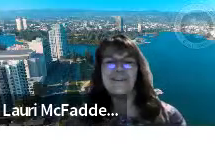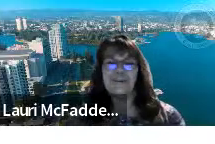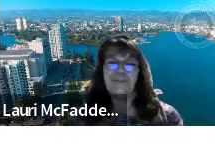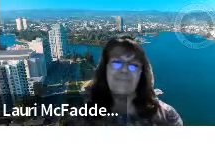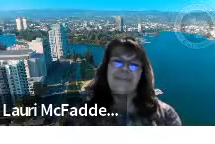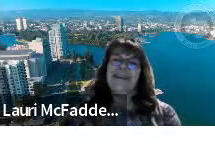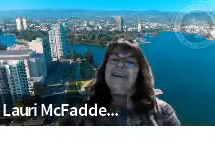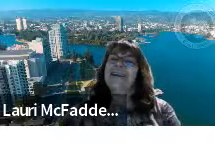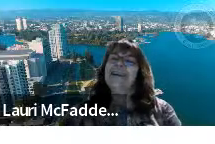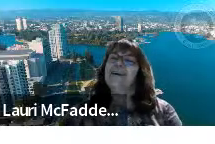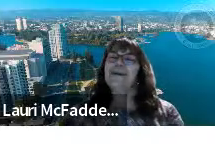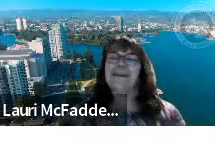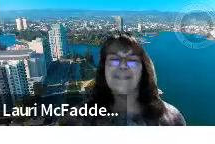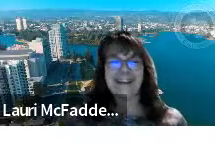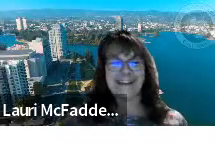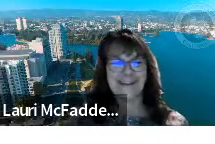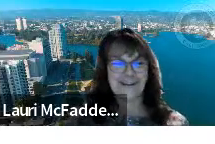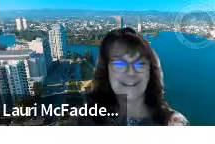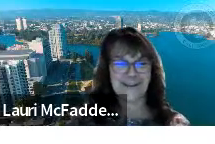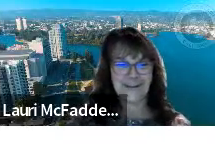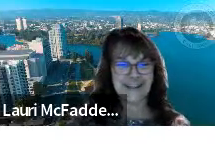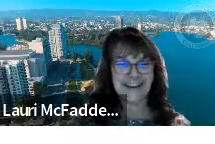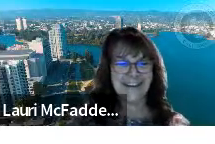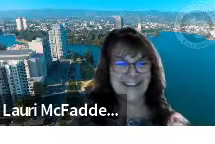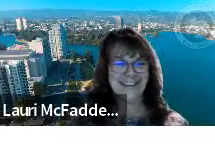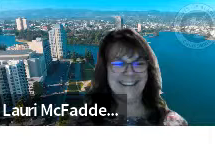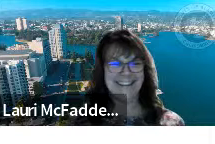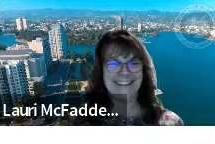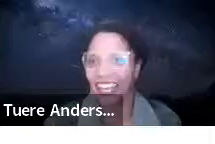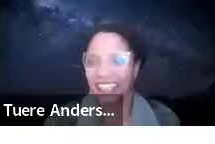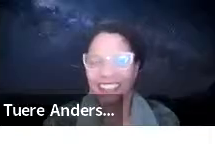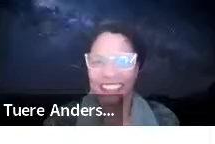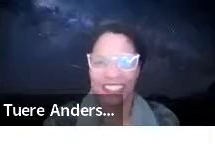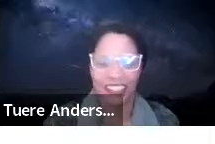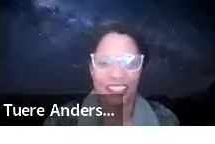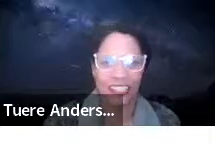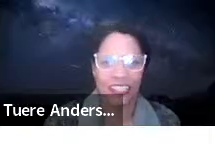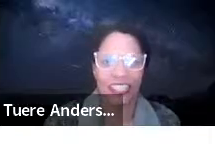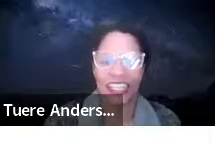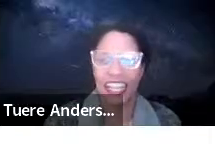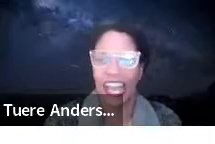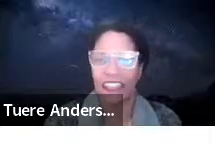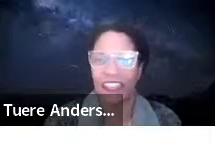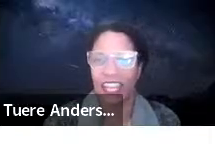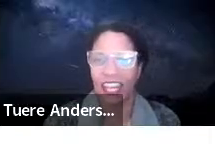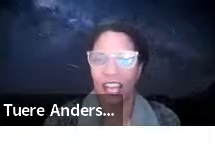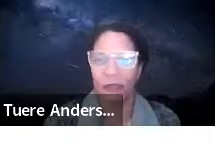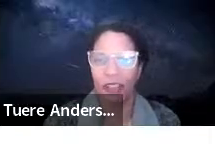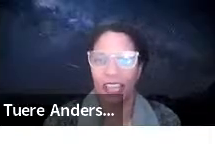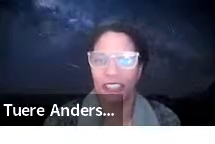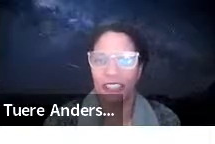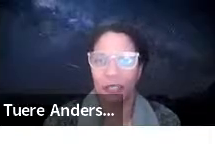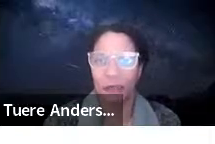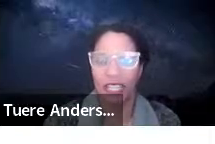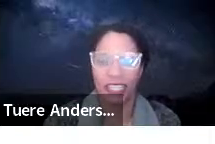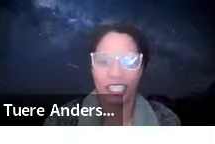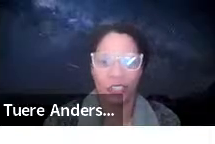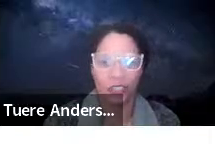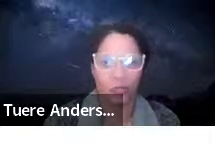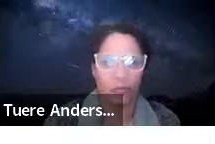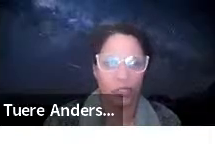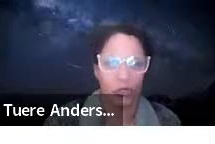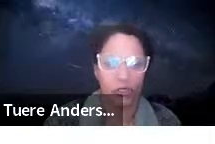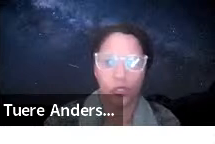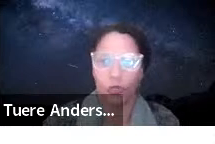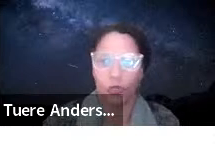change anything, so. Okay. Oh, I love technical issues. Yeah, 'tis the season. And then I will ask